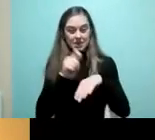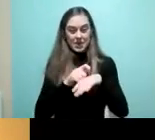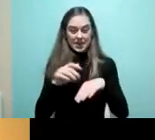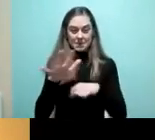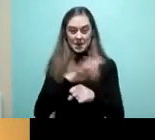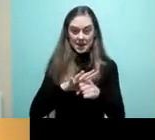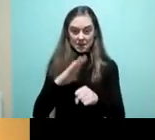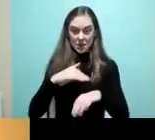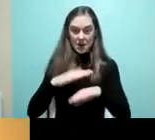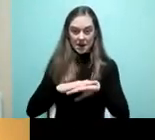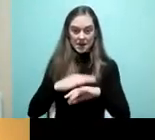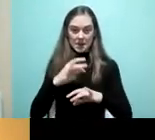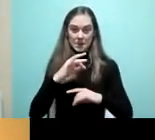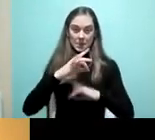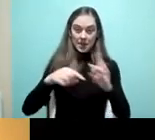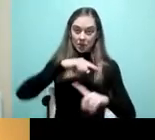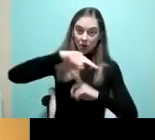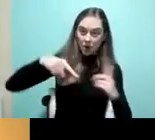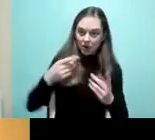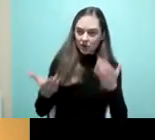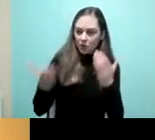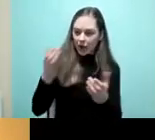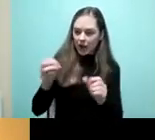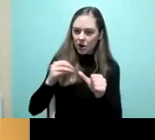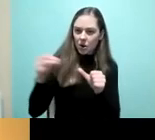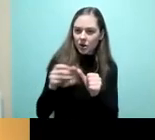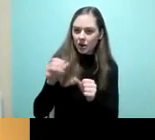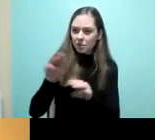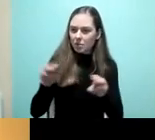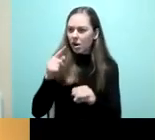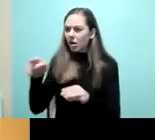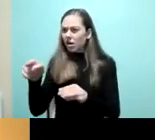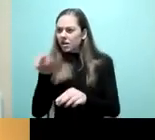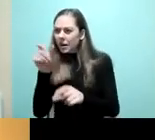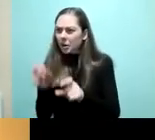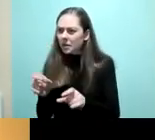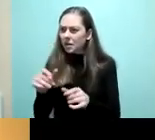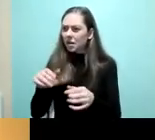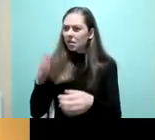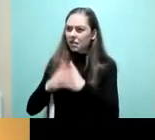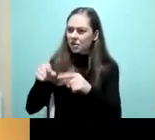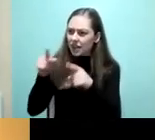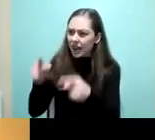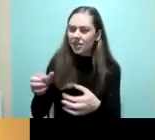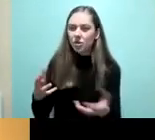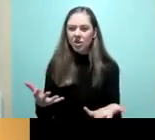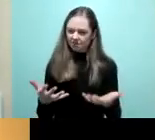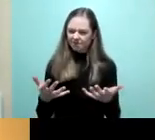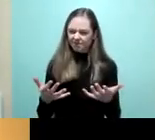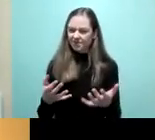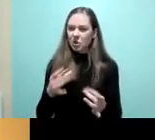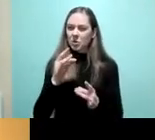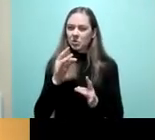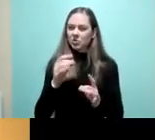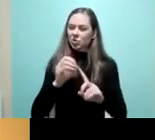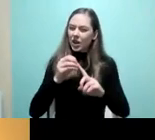it makes us compare ourselves to other people and we think our lives are not as great as the next person. So try